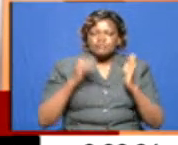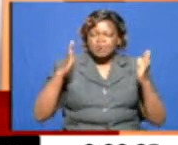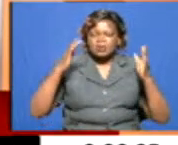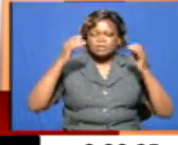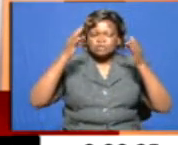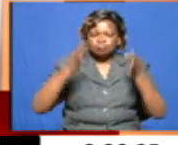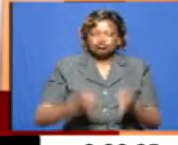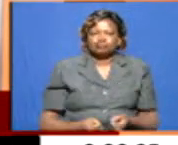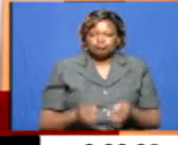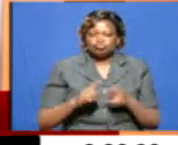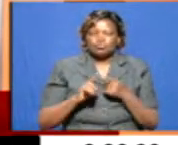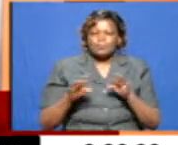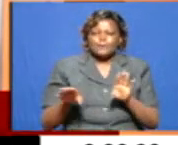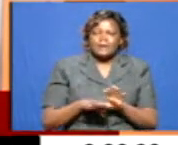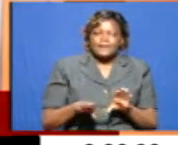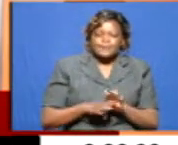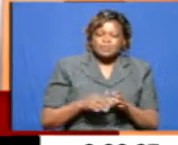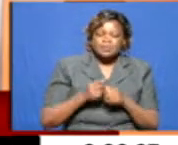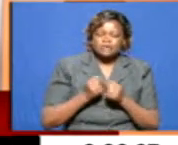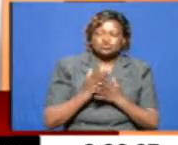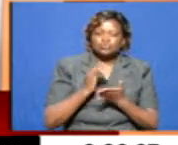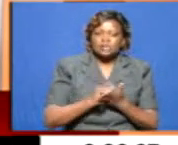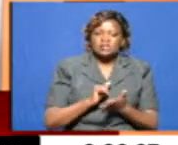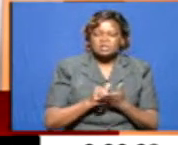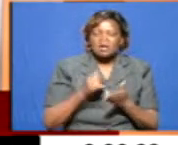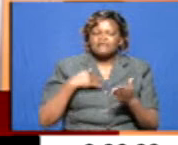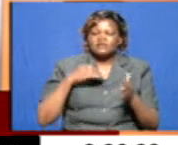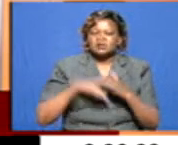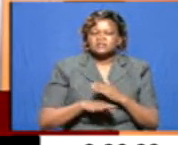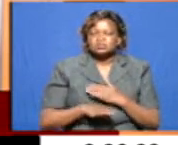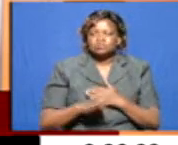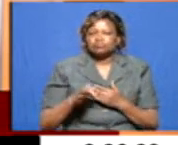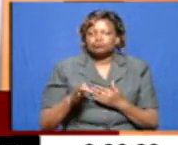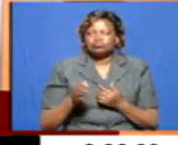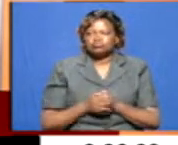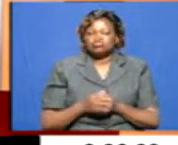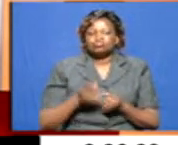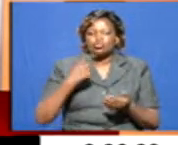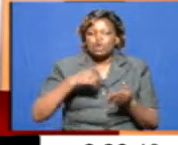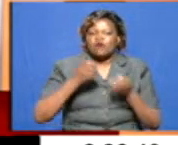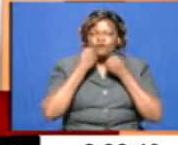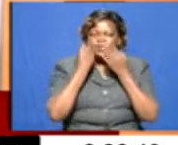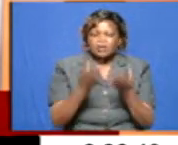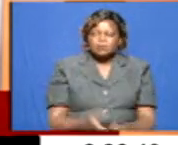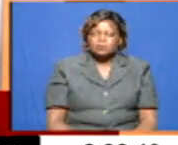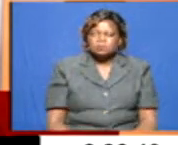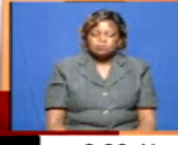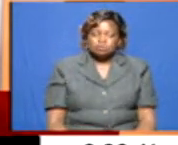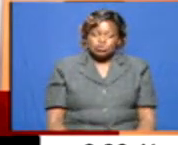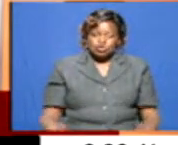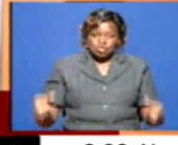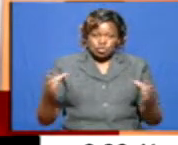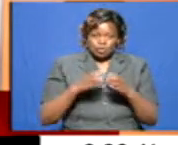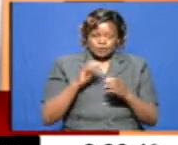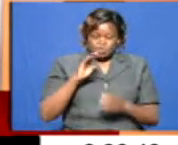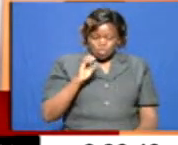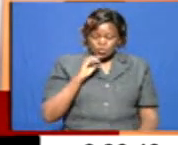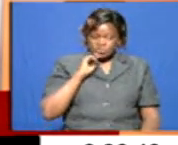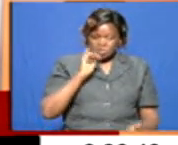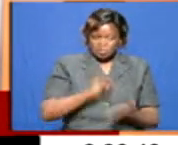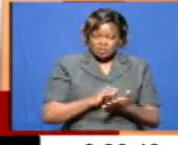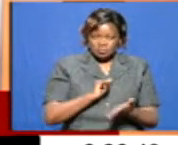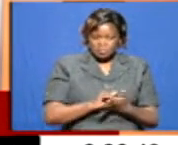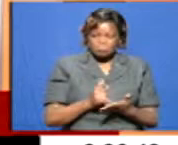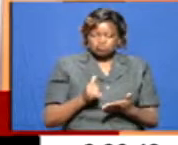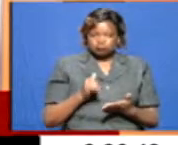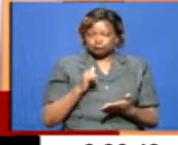to members by ensuring they have access to the right information. Zamara Group CEO Sandeep Rachura said